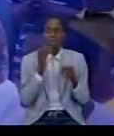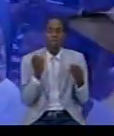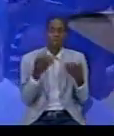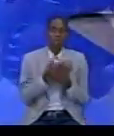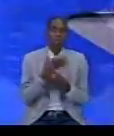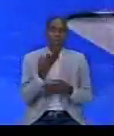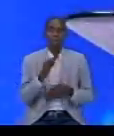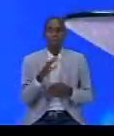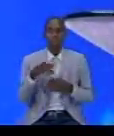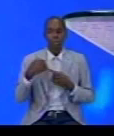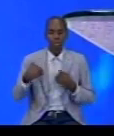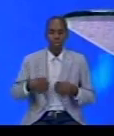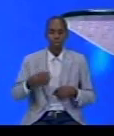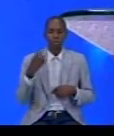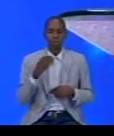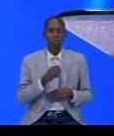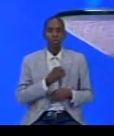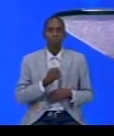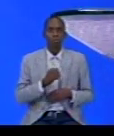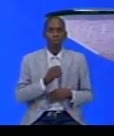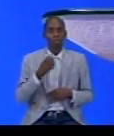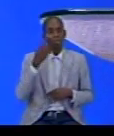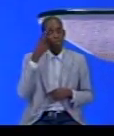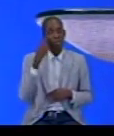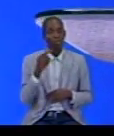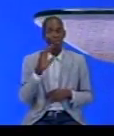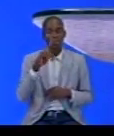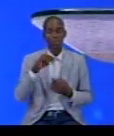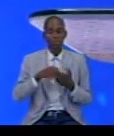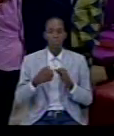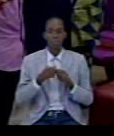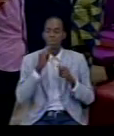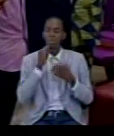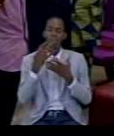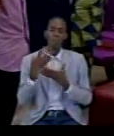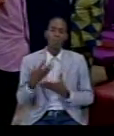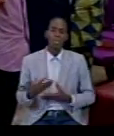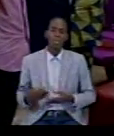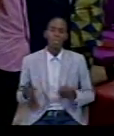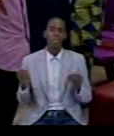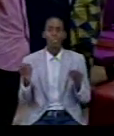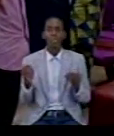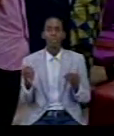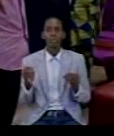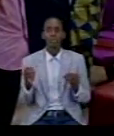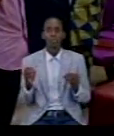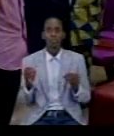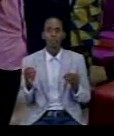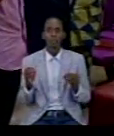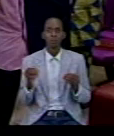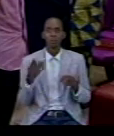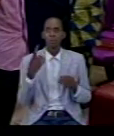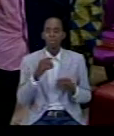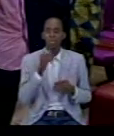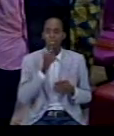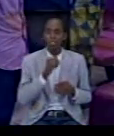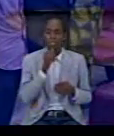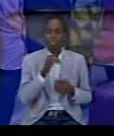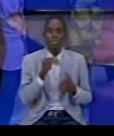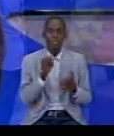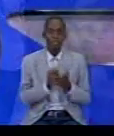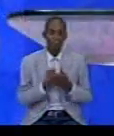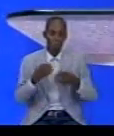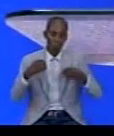your heart was beating for, the problem is solved. Amen. The secret that perplexed